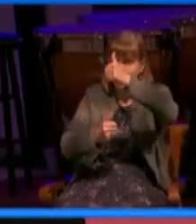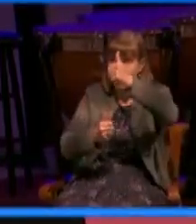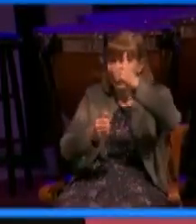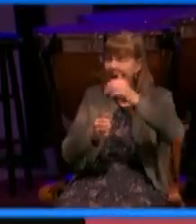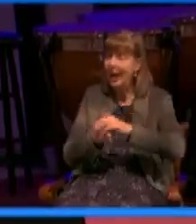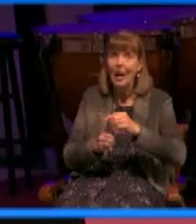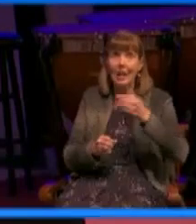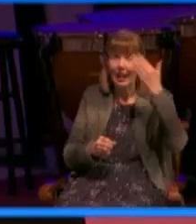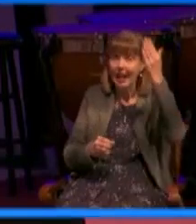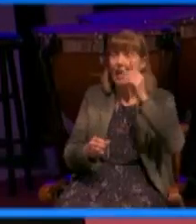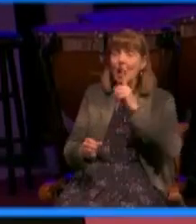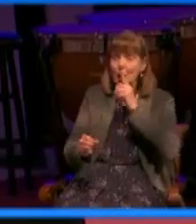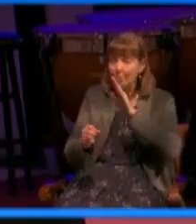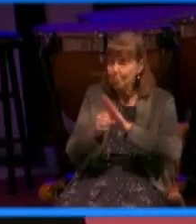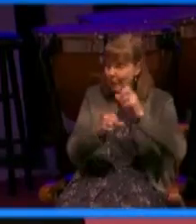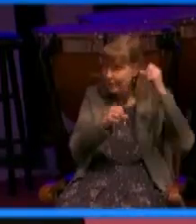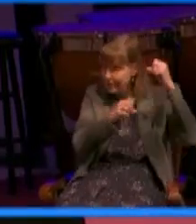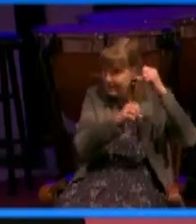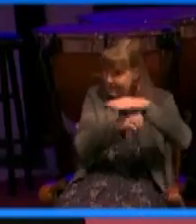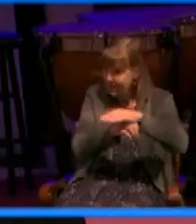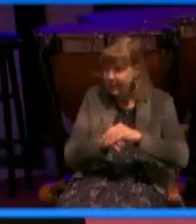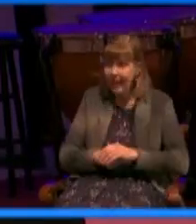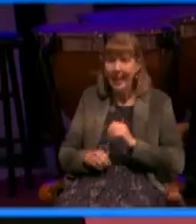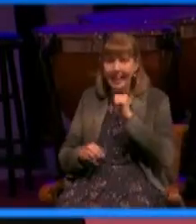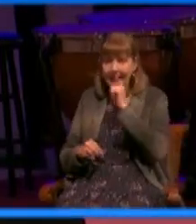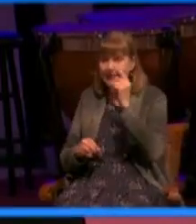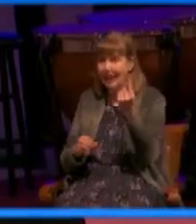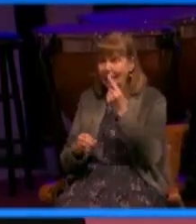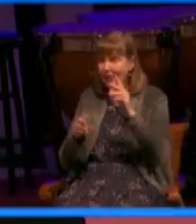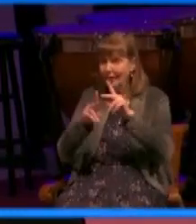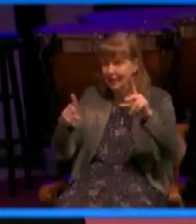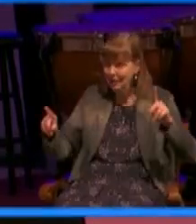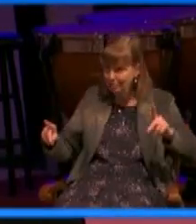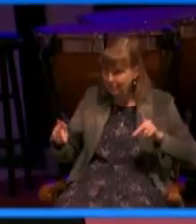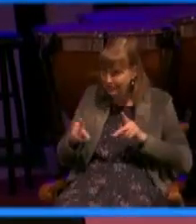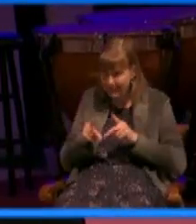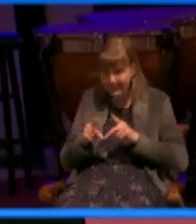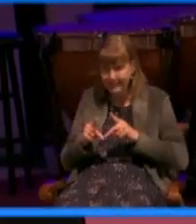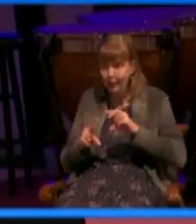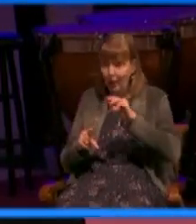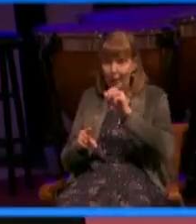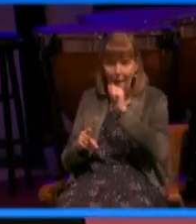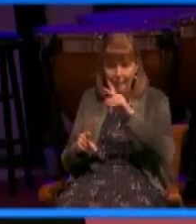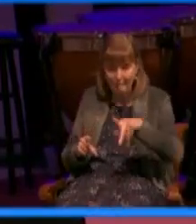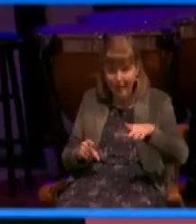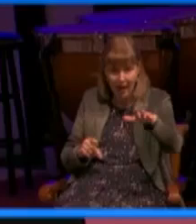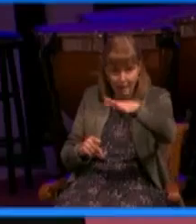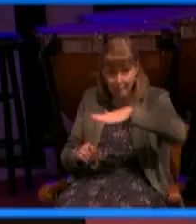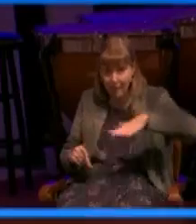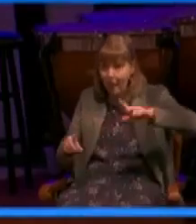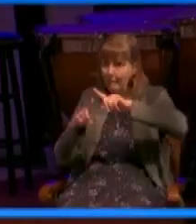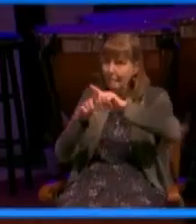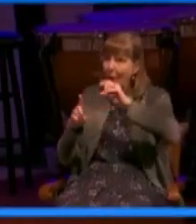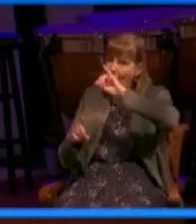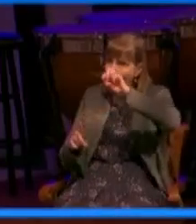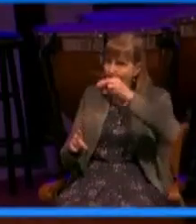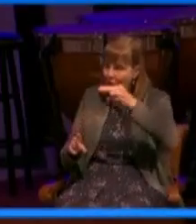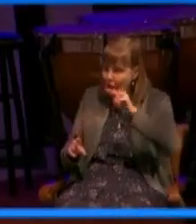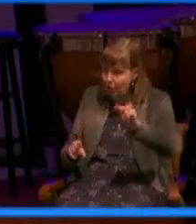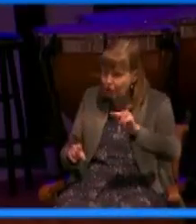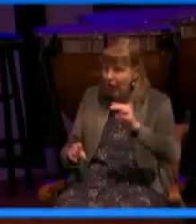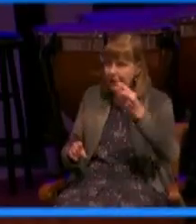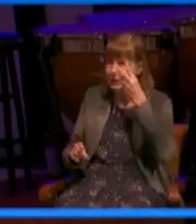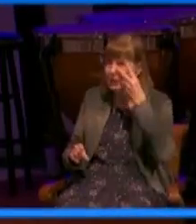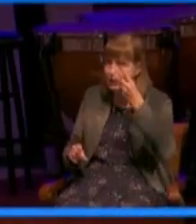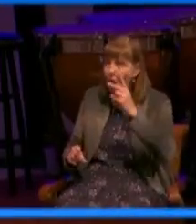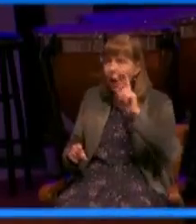No, brothers and sisters, it is what John saw in Revelation, for I saw a new heaven and a new earth and Jerusalem coming down. It is